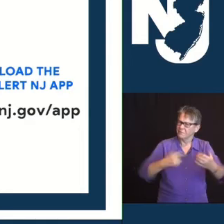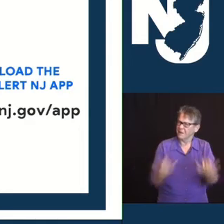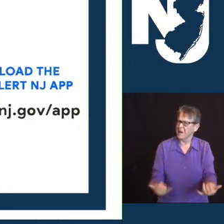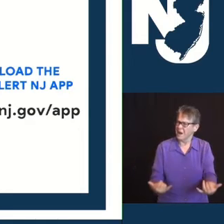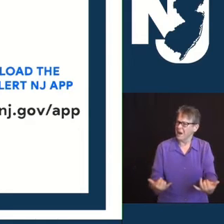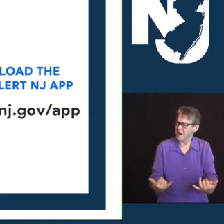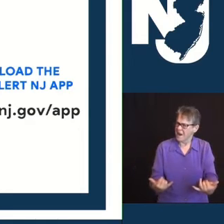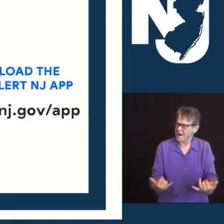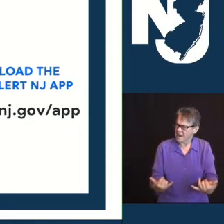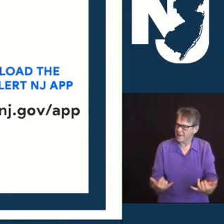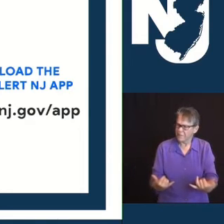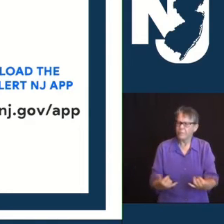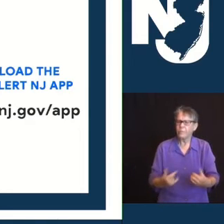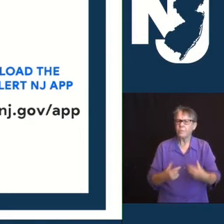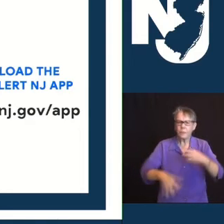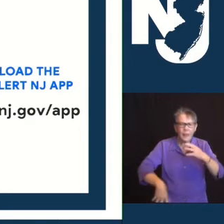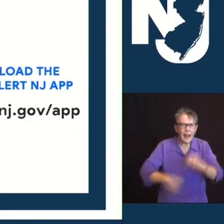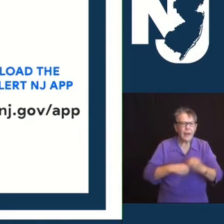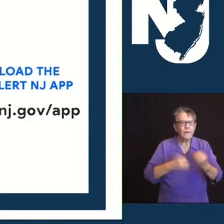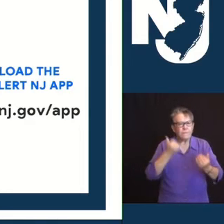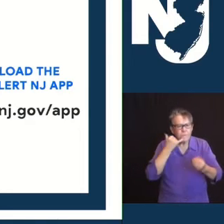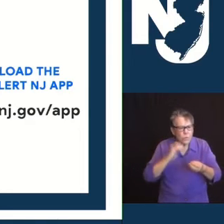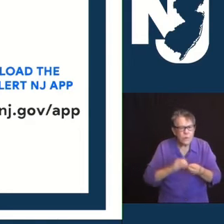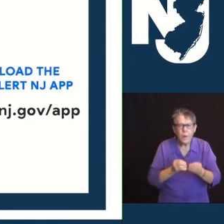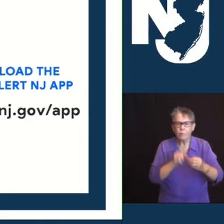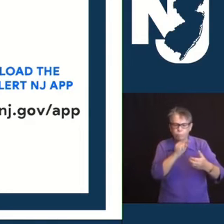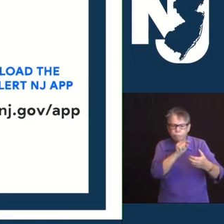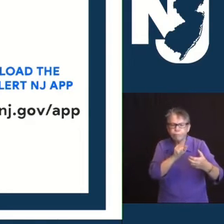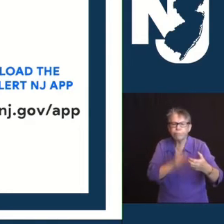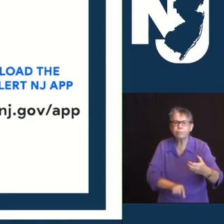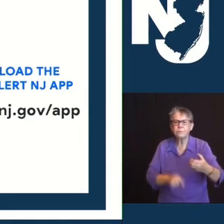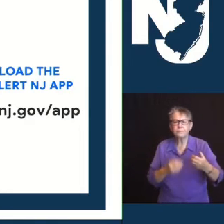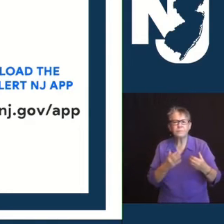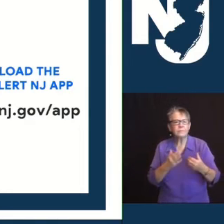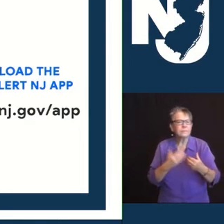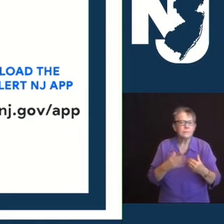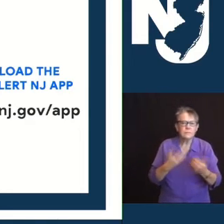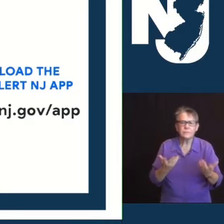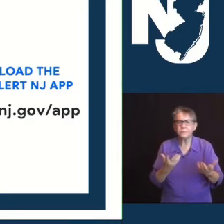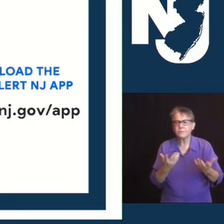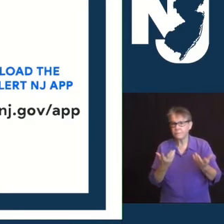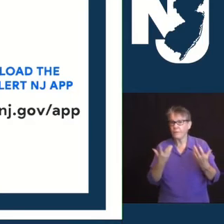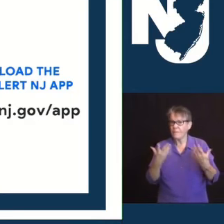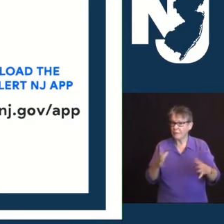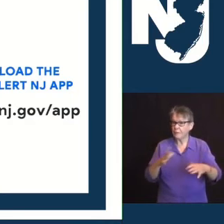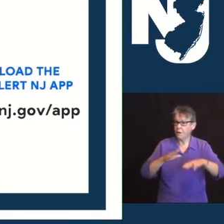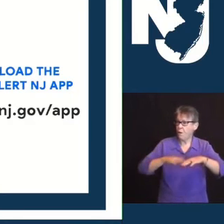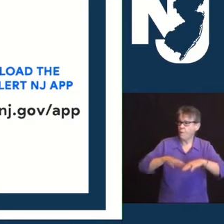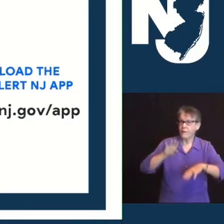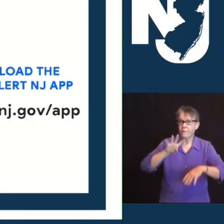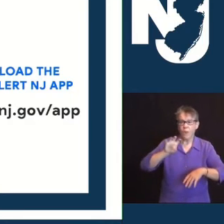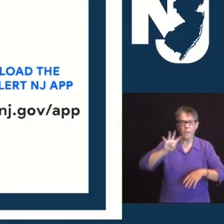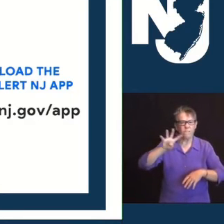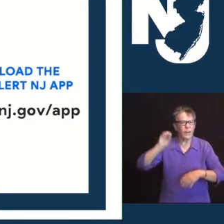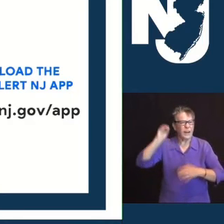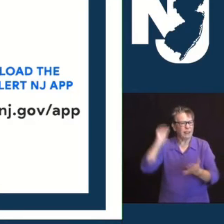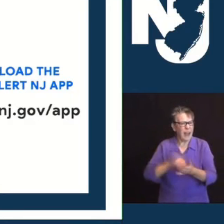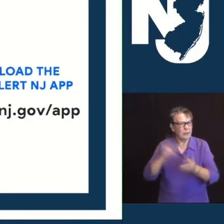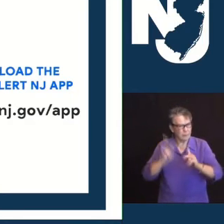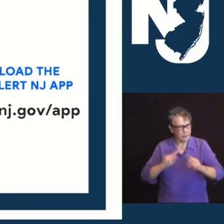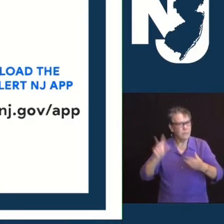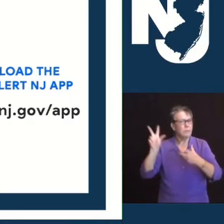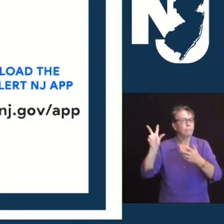than 440,000 which are now part of our fight to stop the spread of COVID-19.